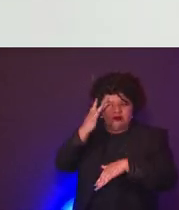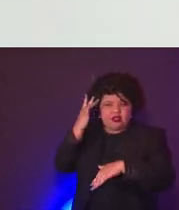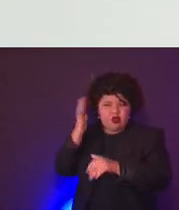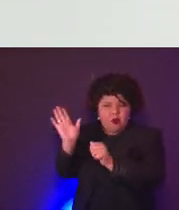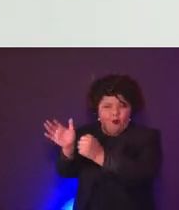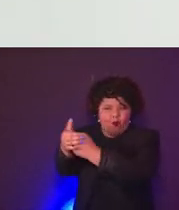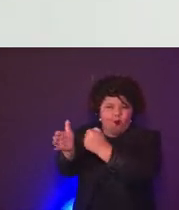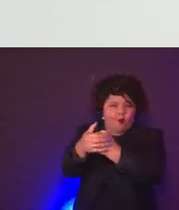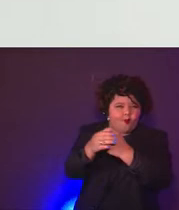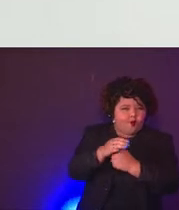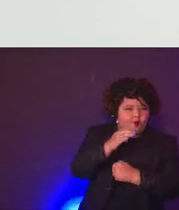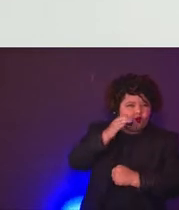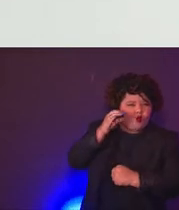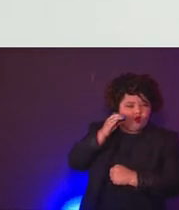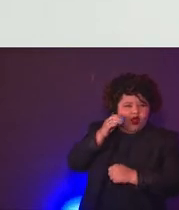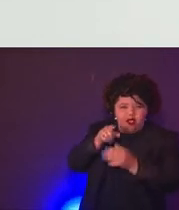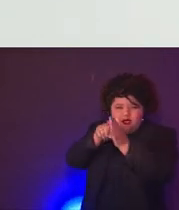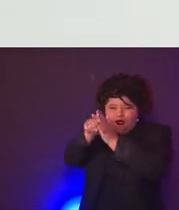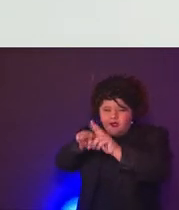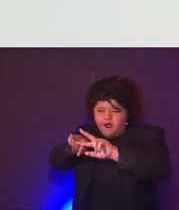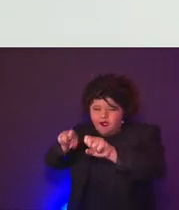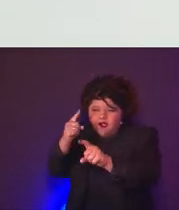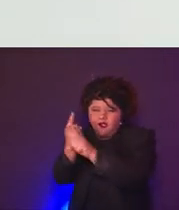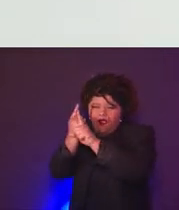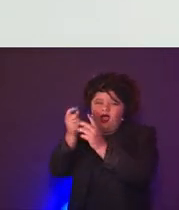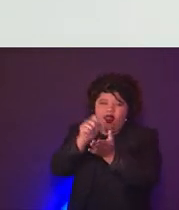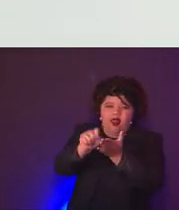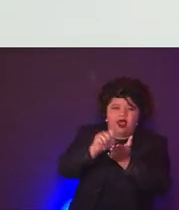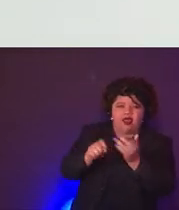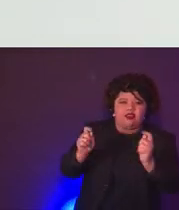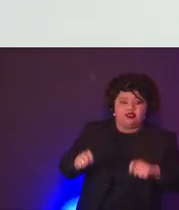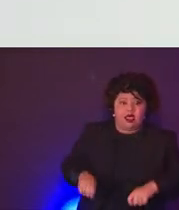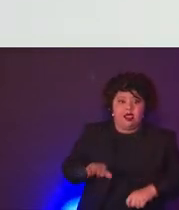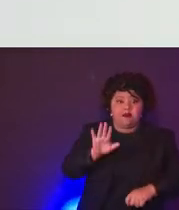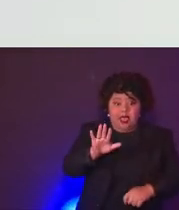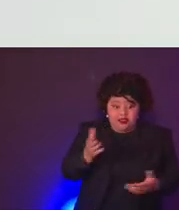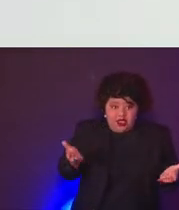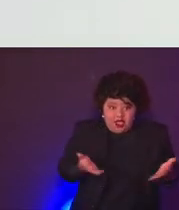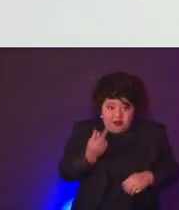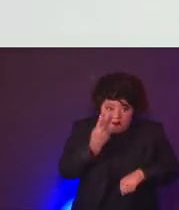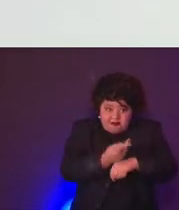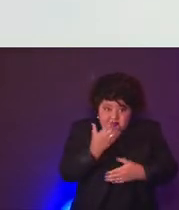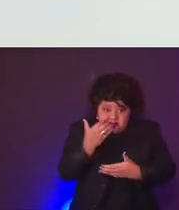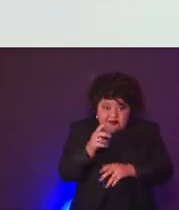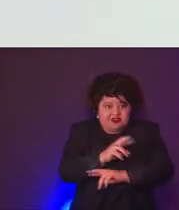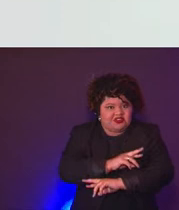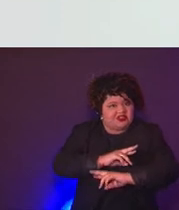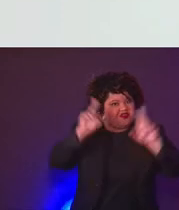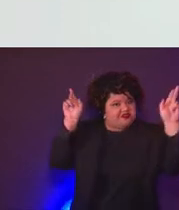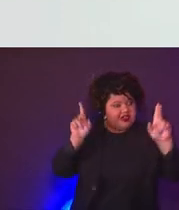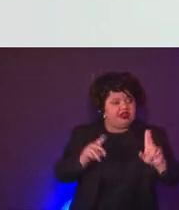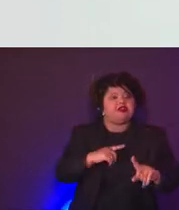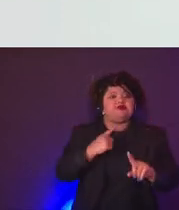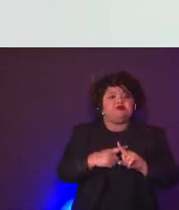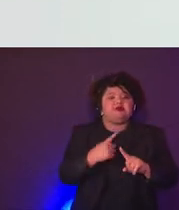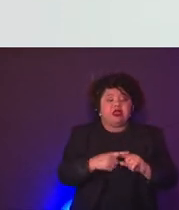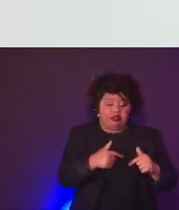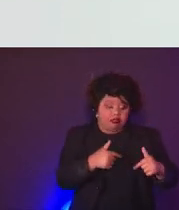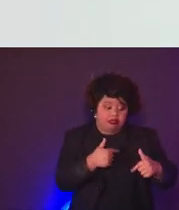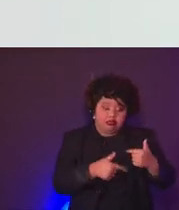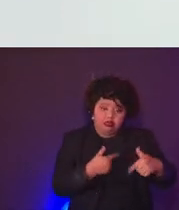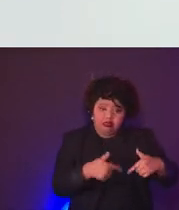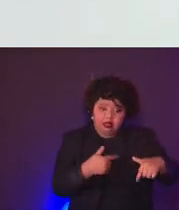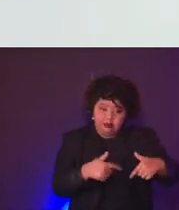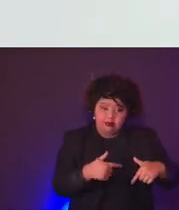The Phil Meyer Award was something different in that it would honor explanatory work or even features, if that